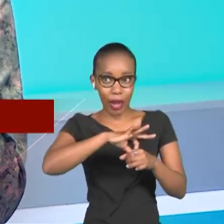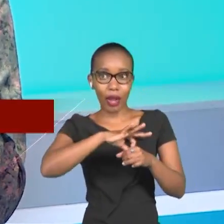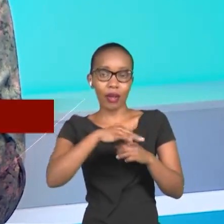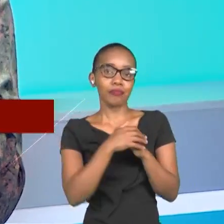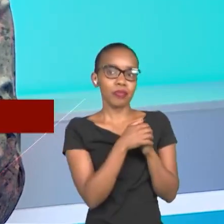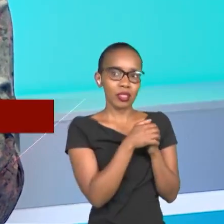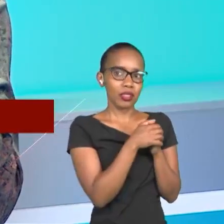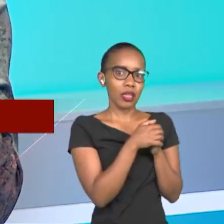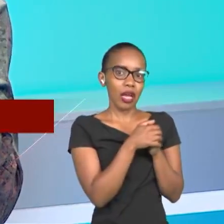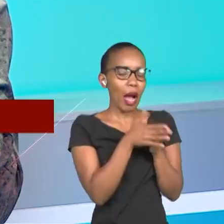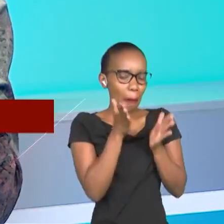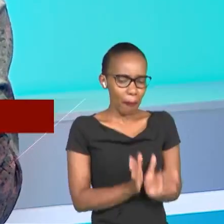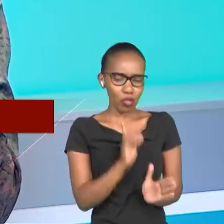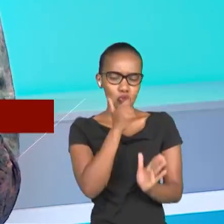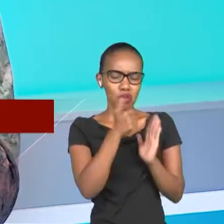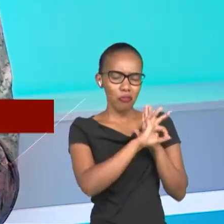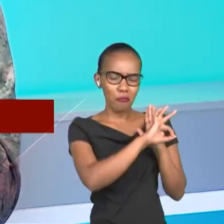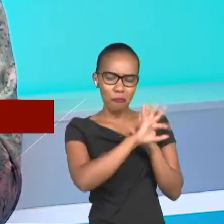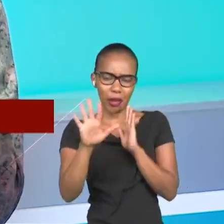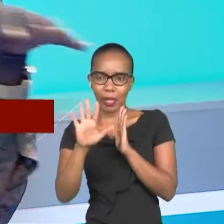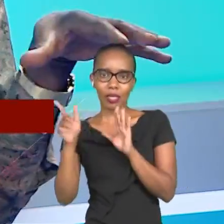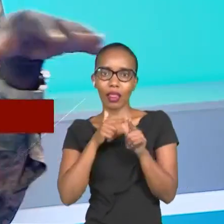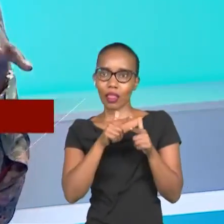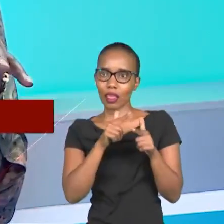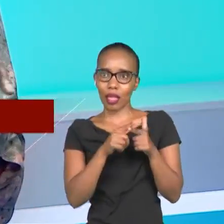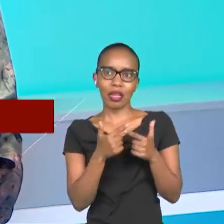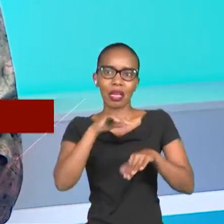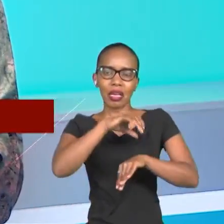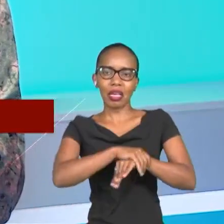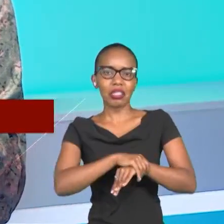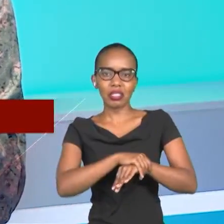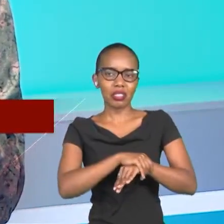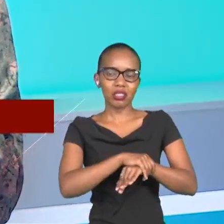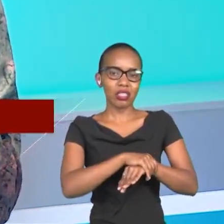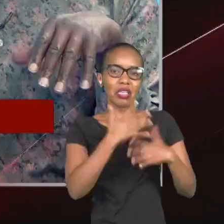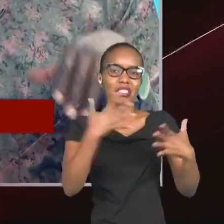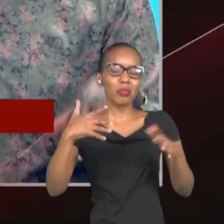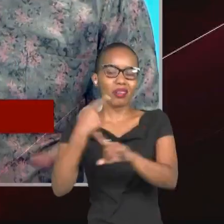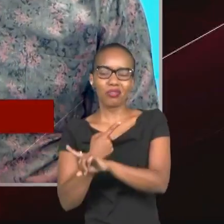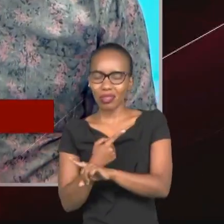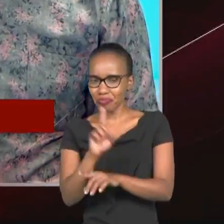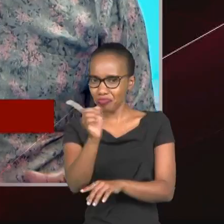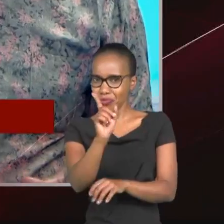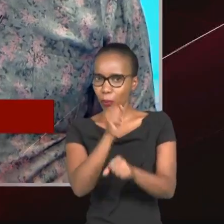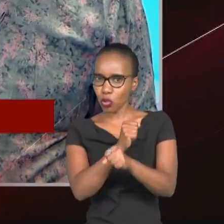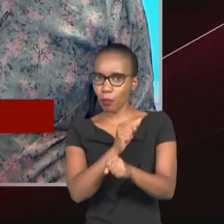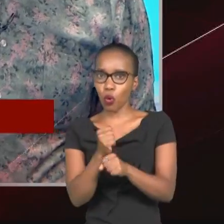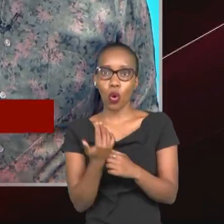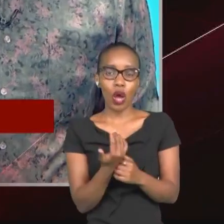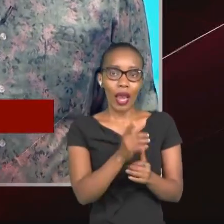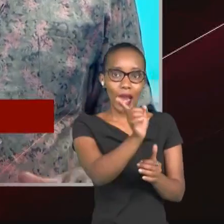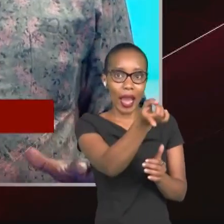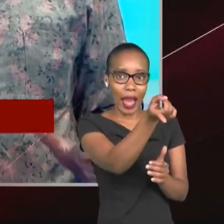populist just to get what we call magic as a result. There's no way. And that's why Nairobi